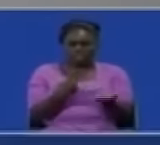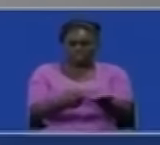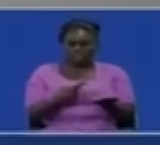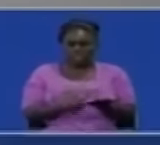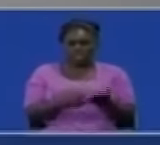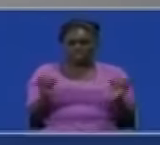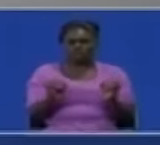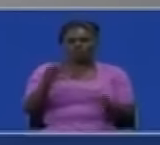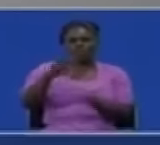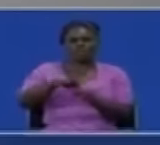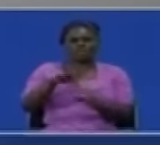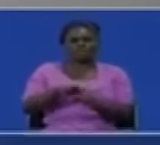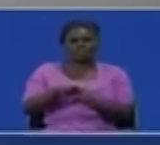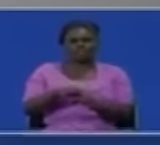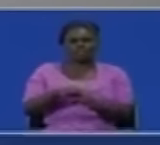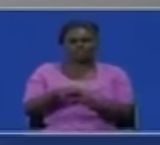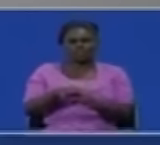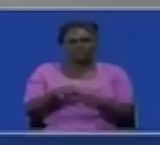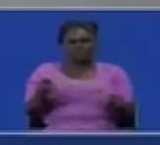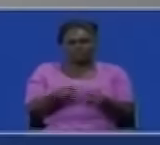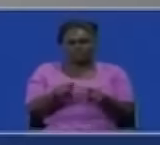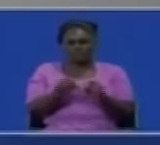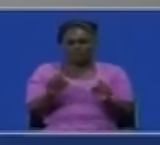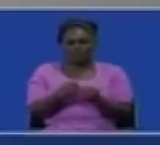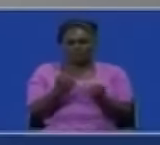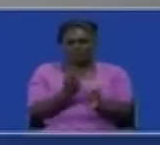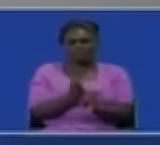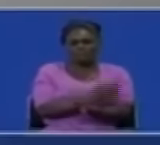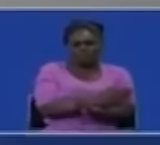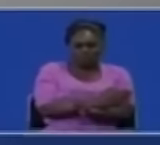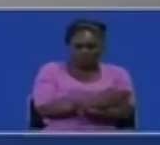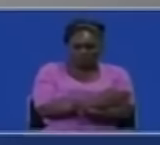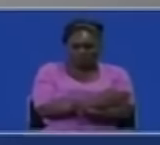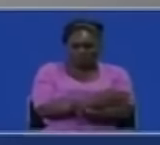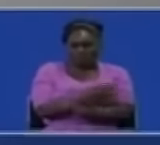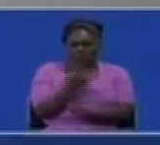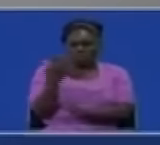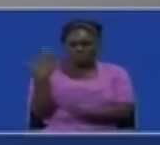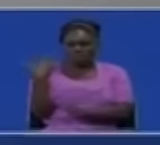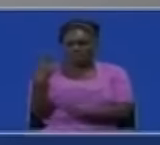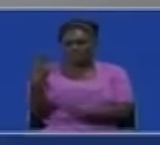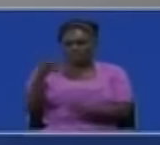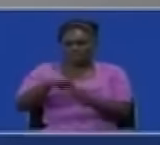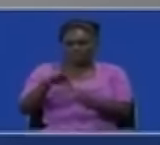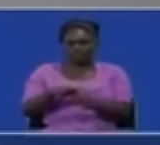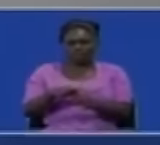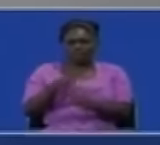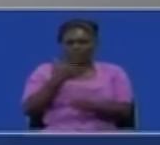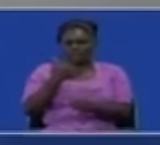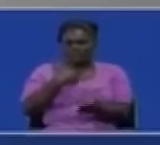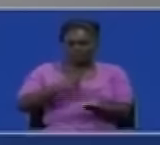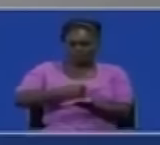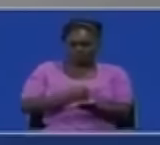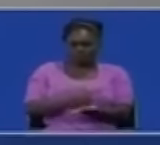the election. That is very similar to what happened prior to the previous elections. Why don't we have an